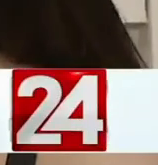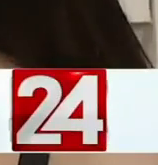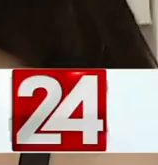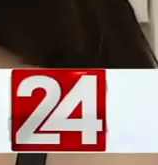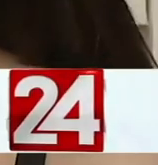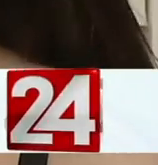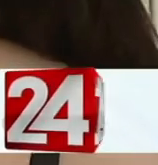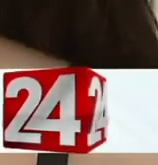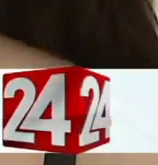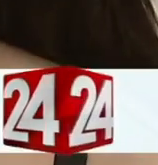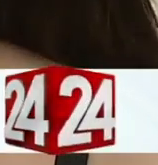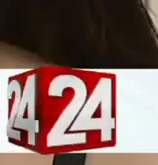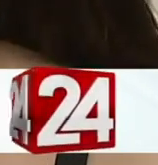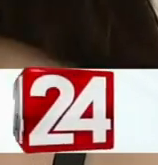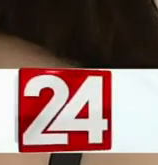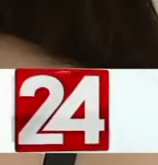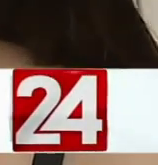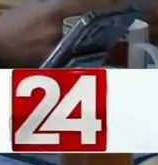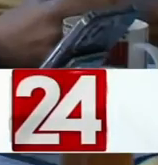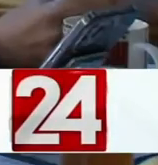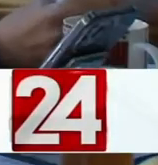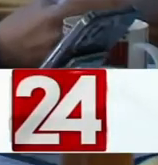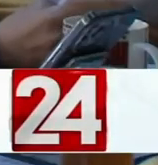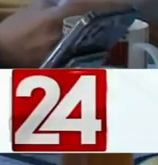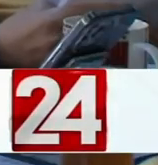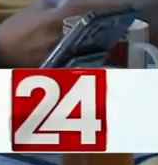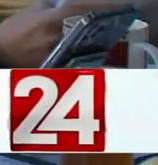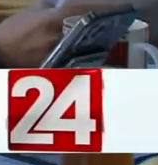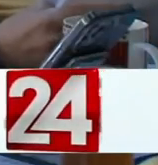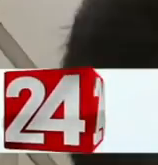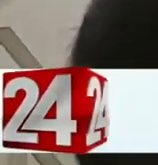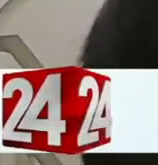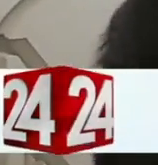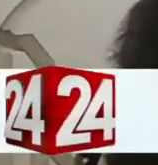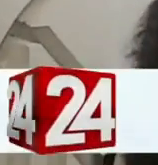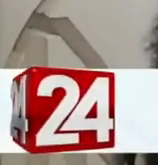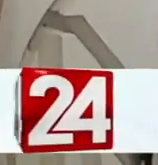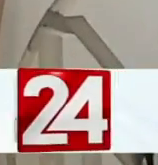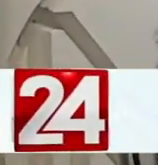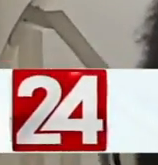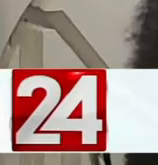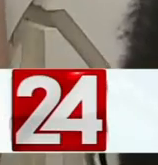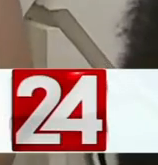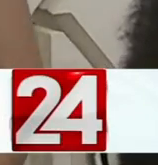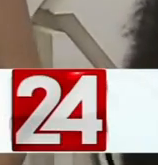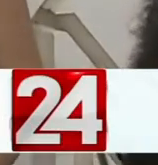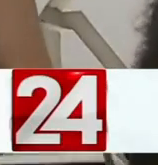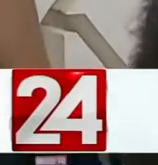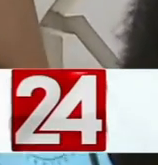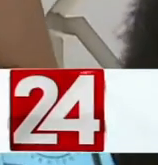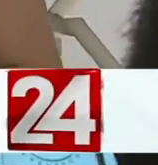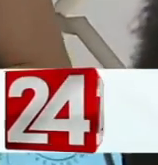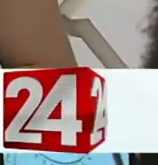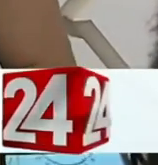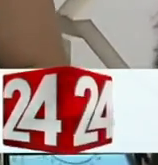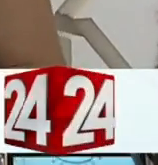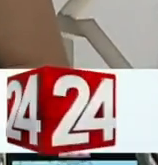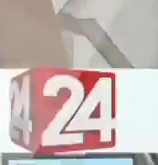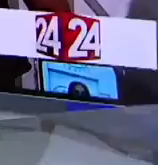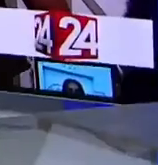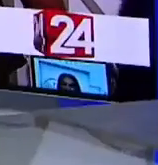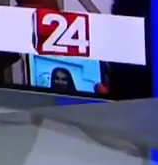Up next, Dong Yan! Magbabalik teleserye na! Ano kaya ang mga dapat abangan?